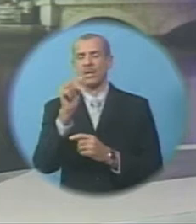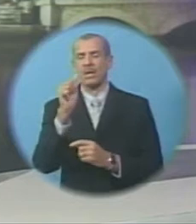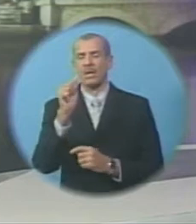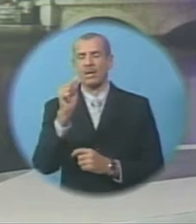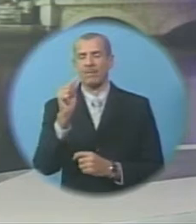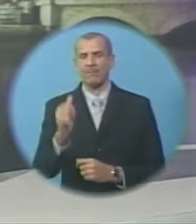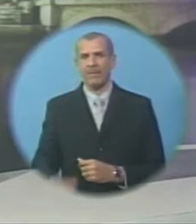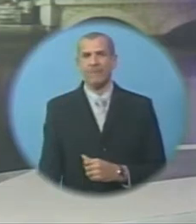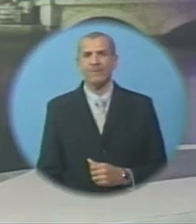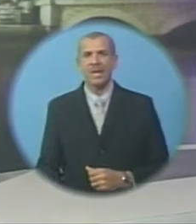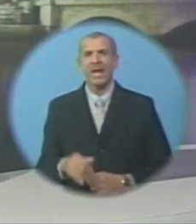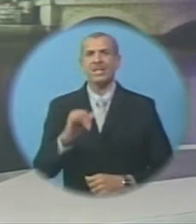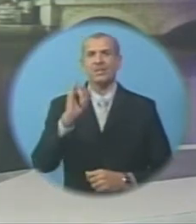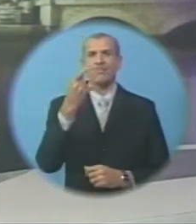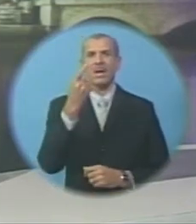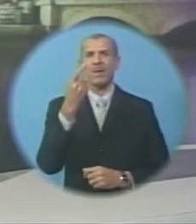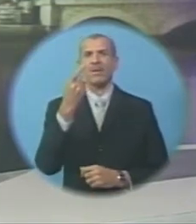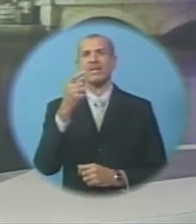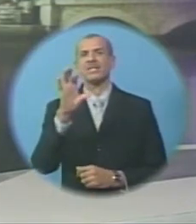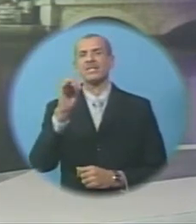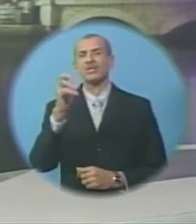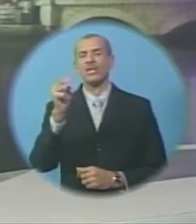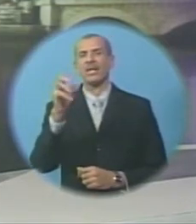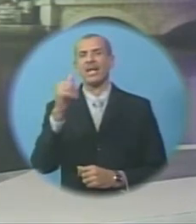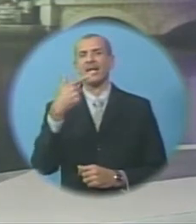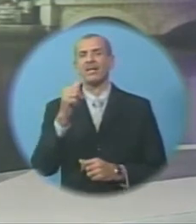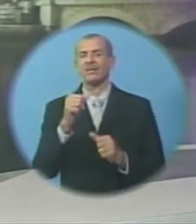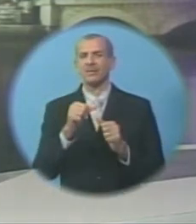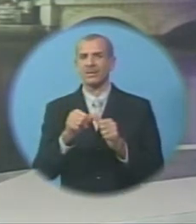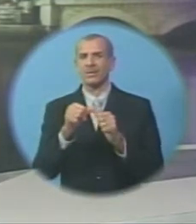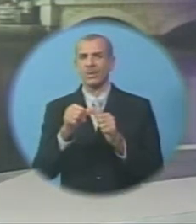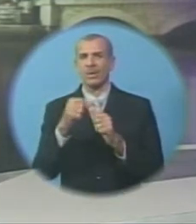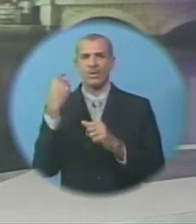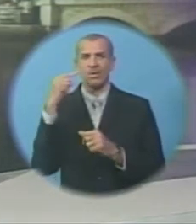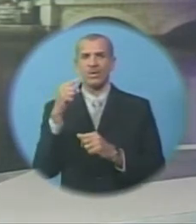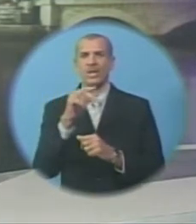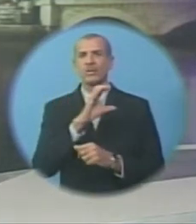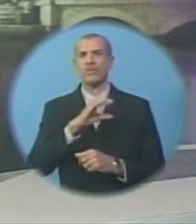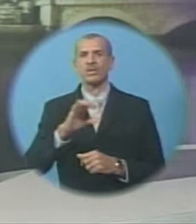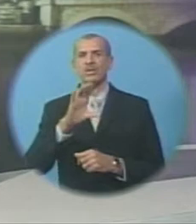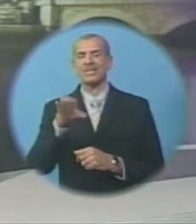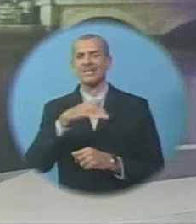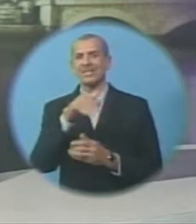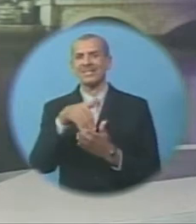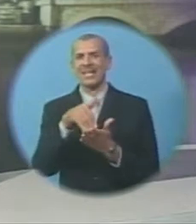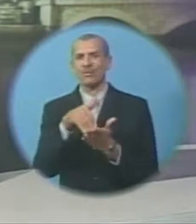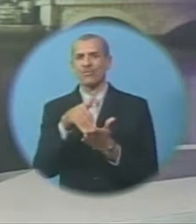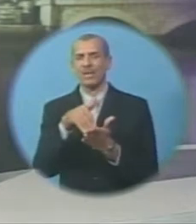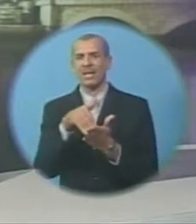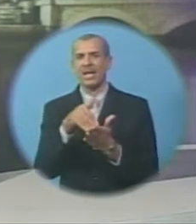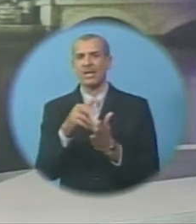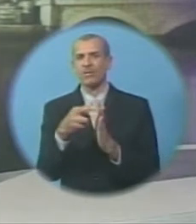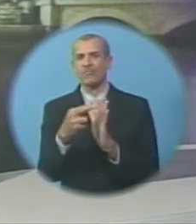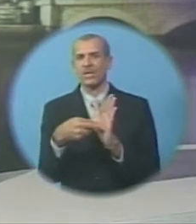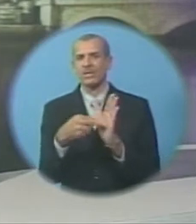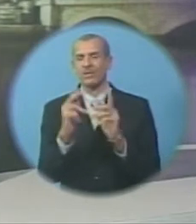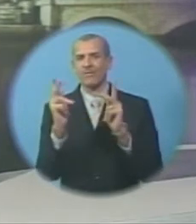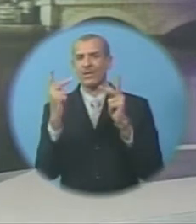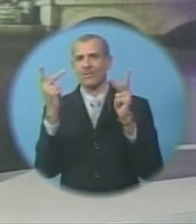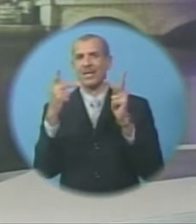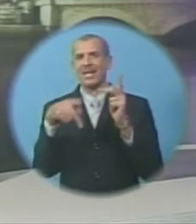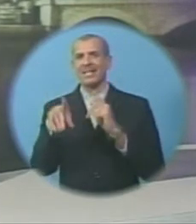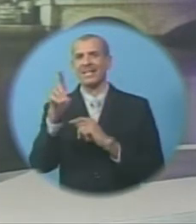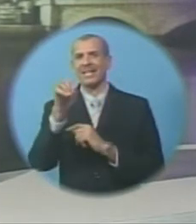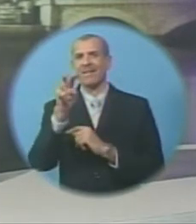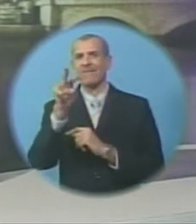Jabari Pappy Chandler maintained his goal-scoring form as Christchurch East Central registered a victory in their latest match of the David